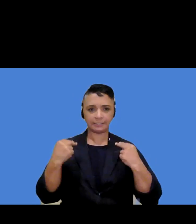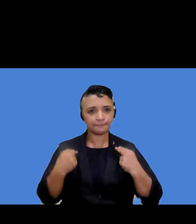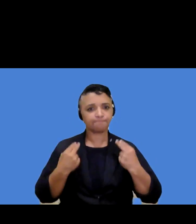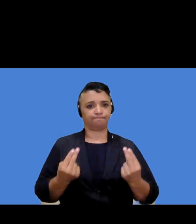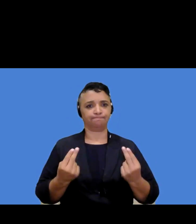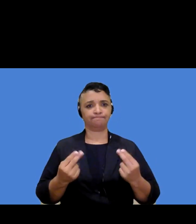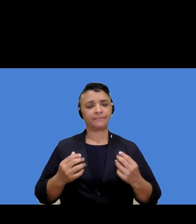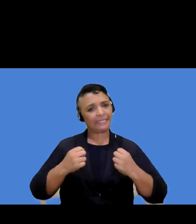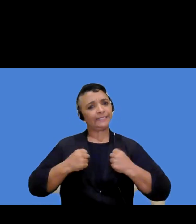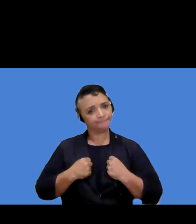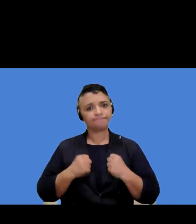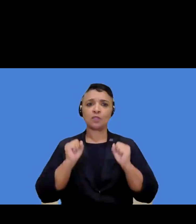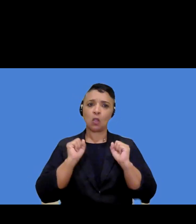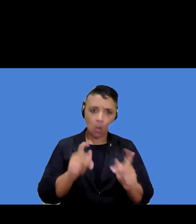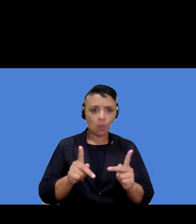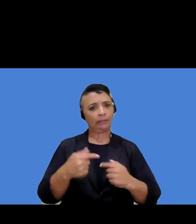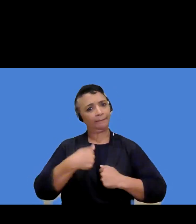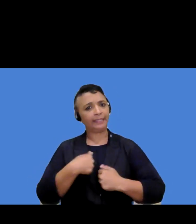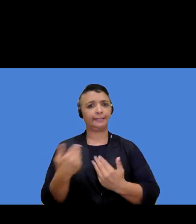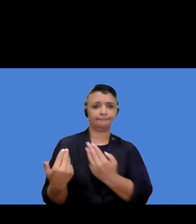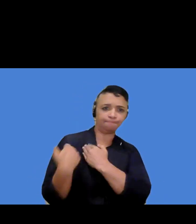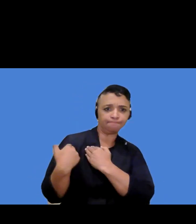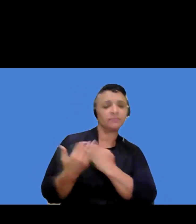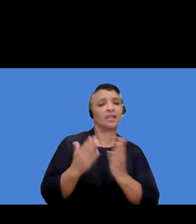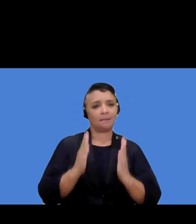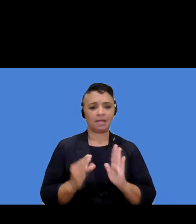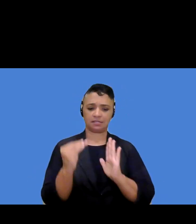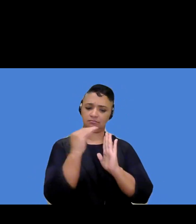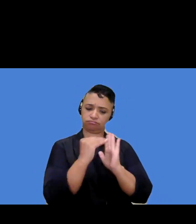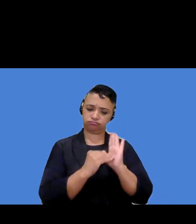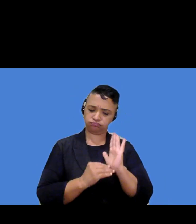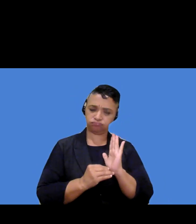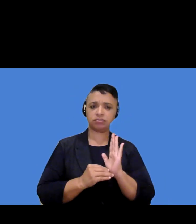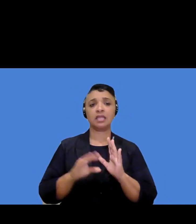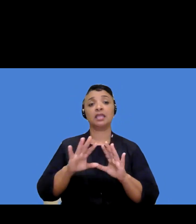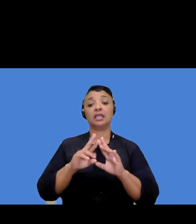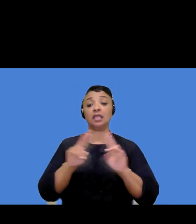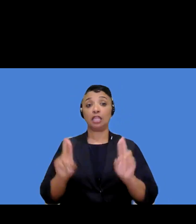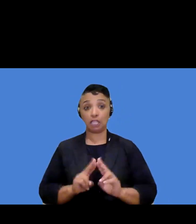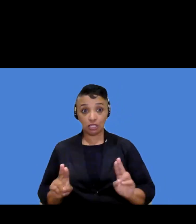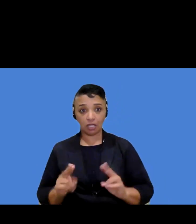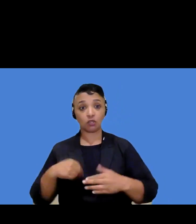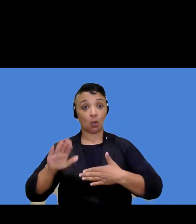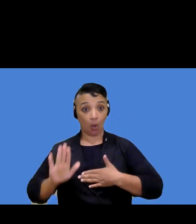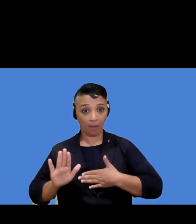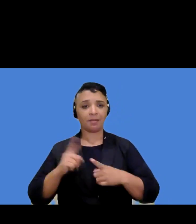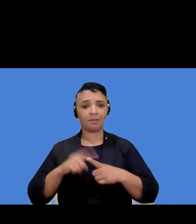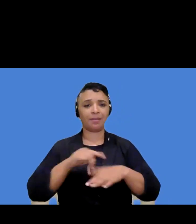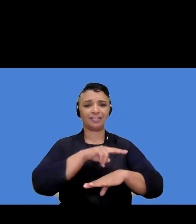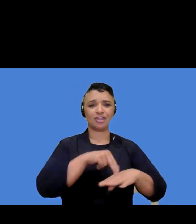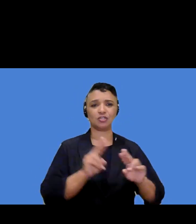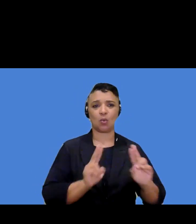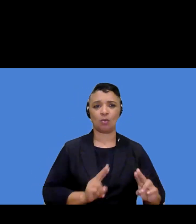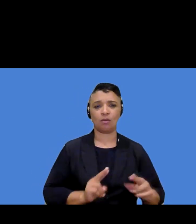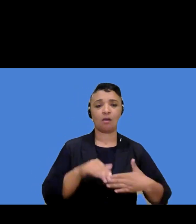responsibility, being accountable to implement the international and national commitments and also the